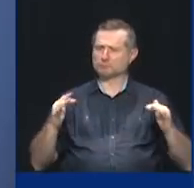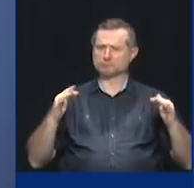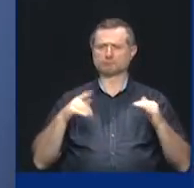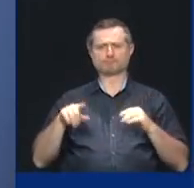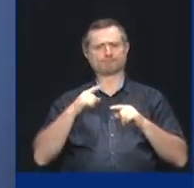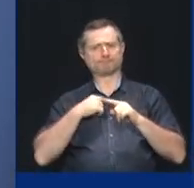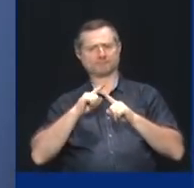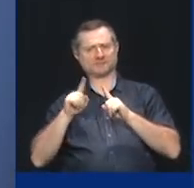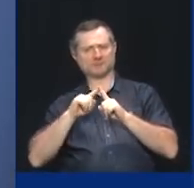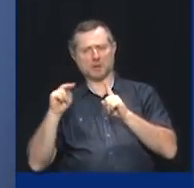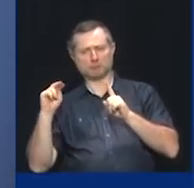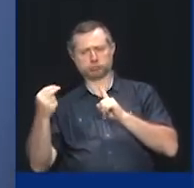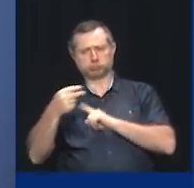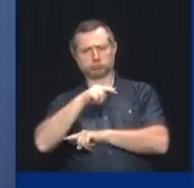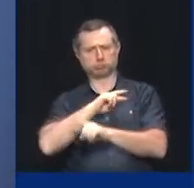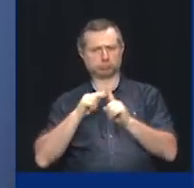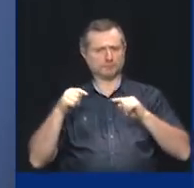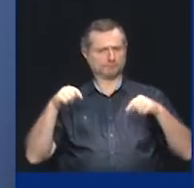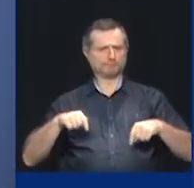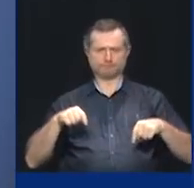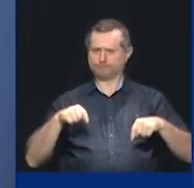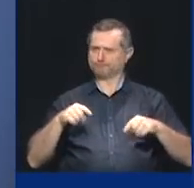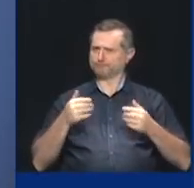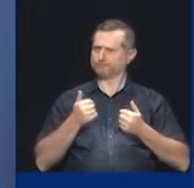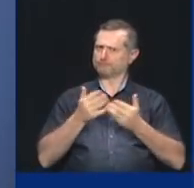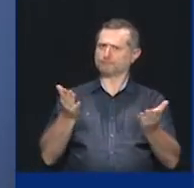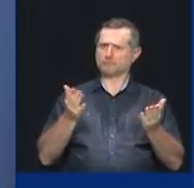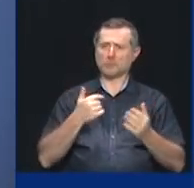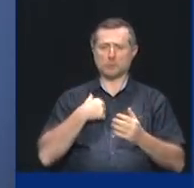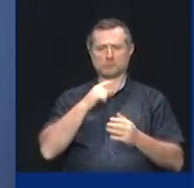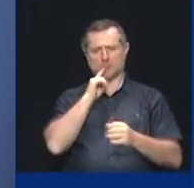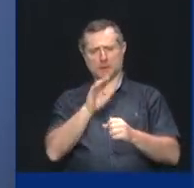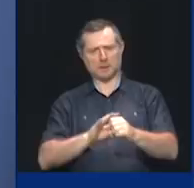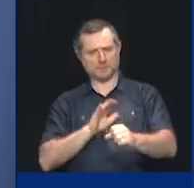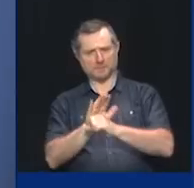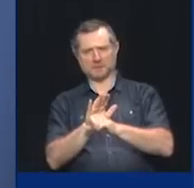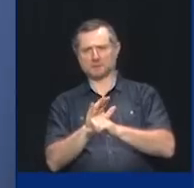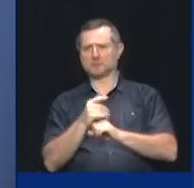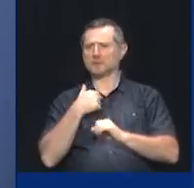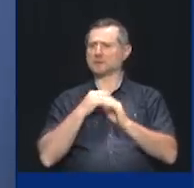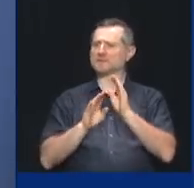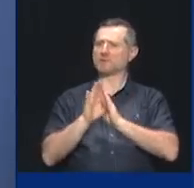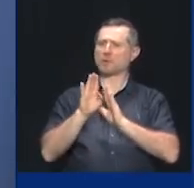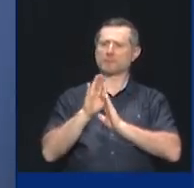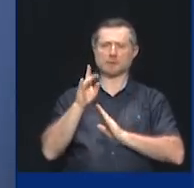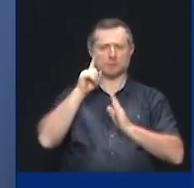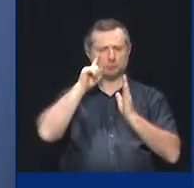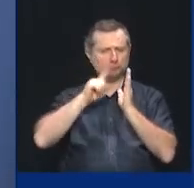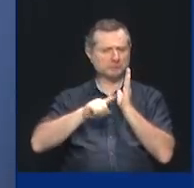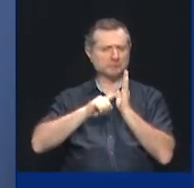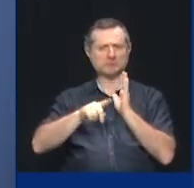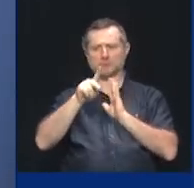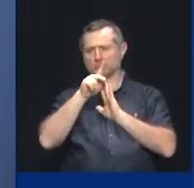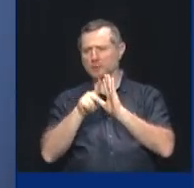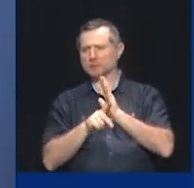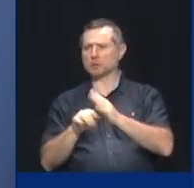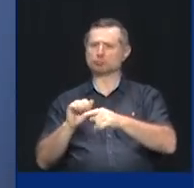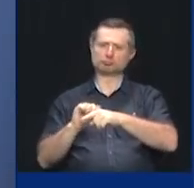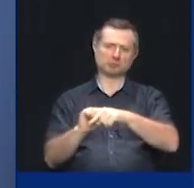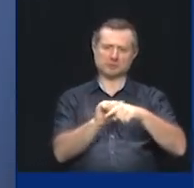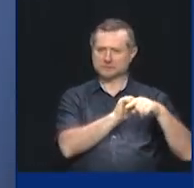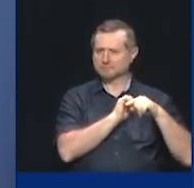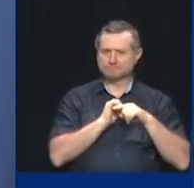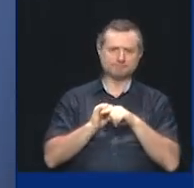heard as we move forward. John Jay is committed to developing the research, policies, practices, and most importantly, the people